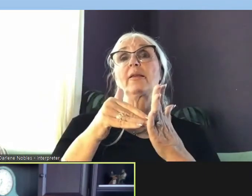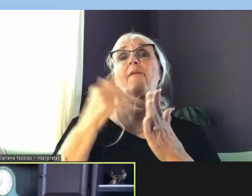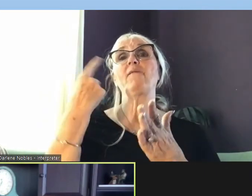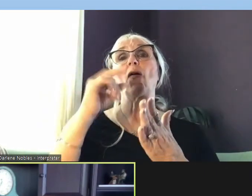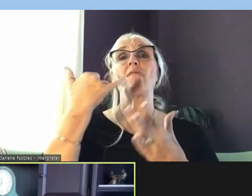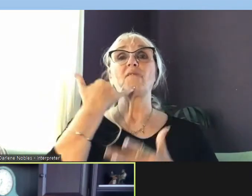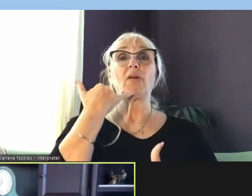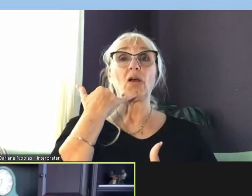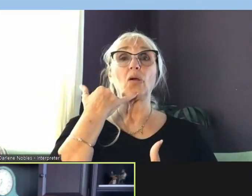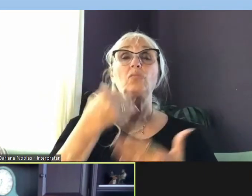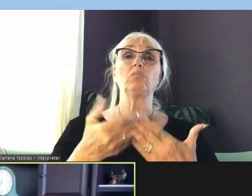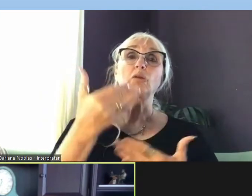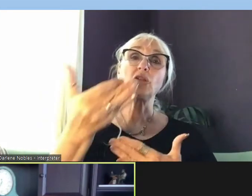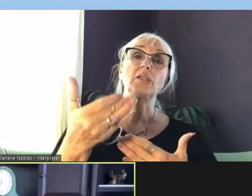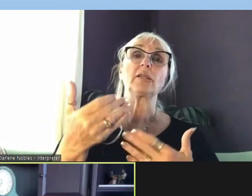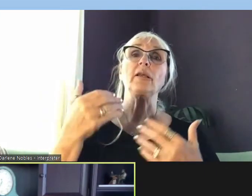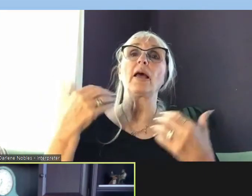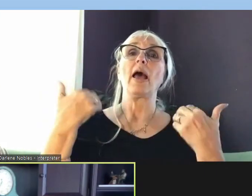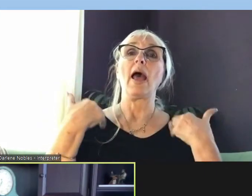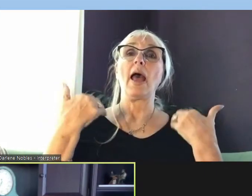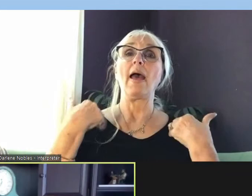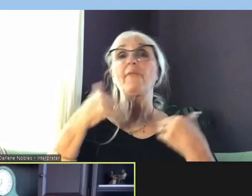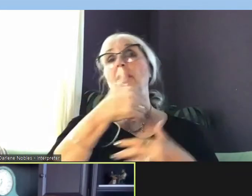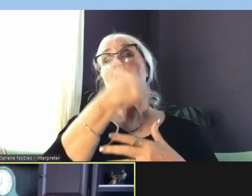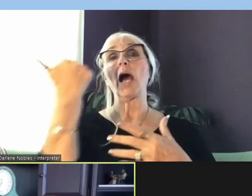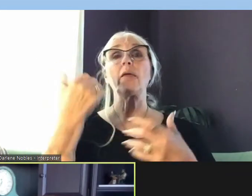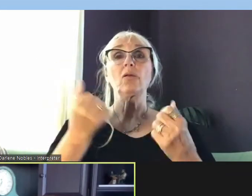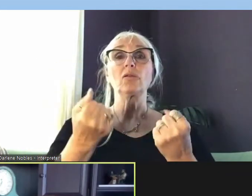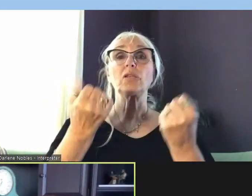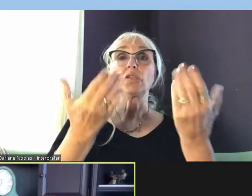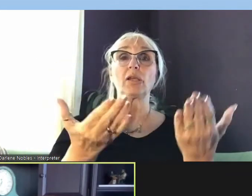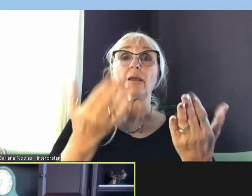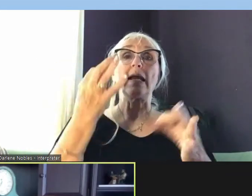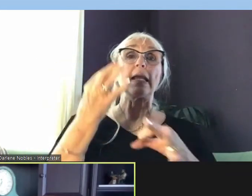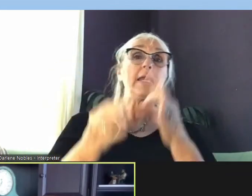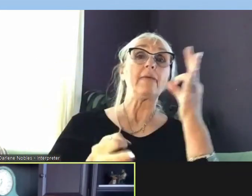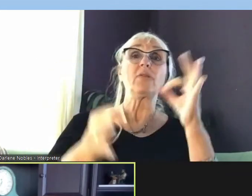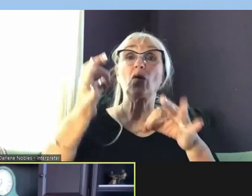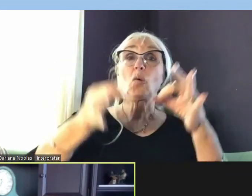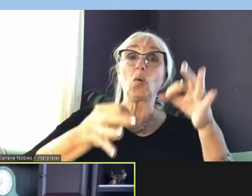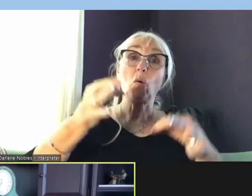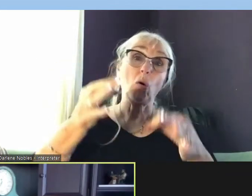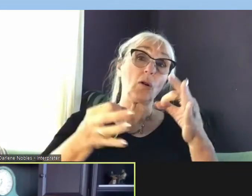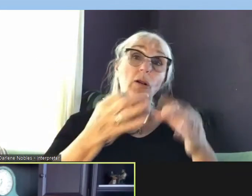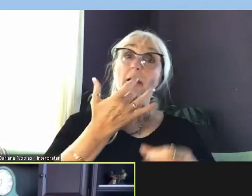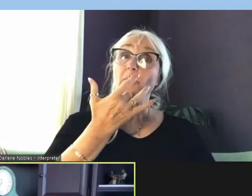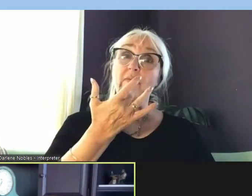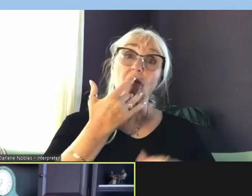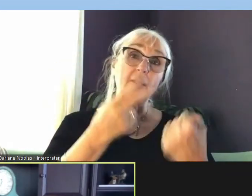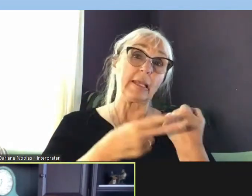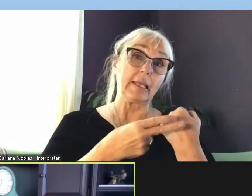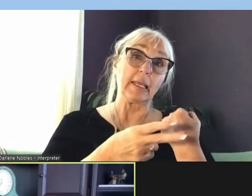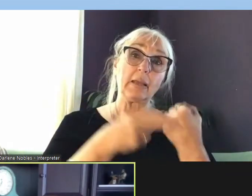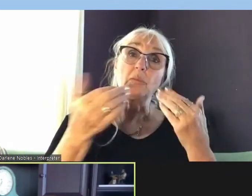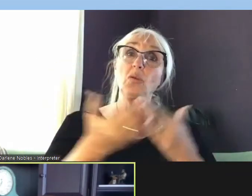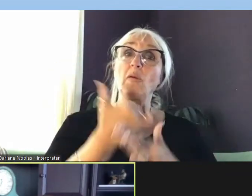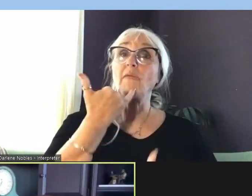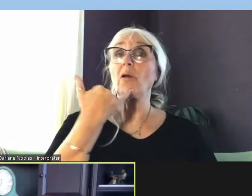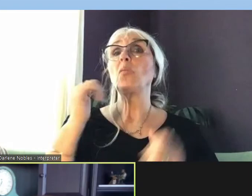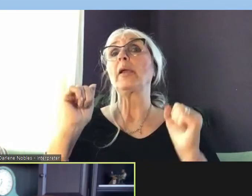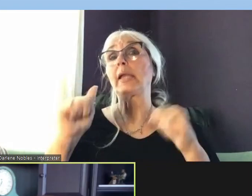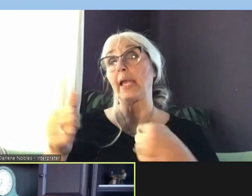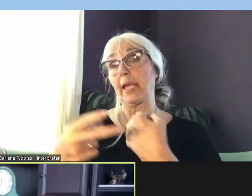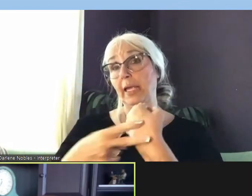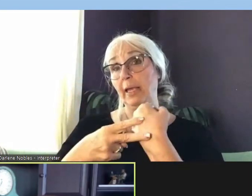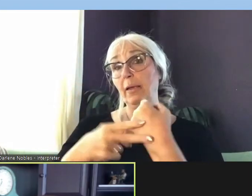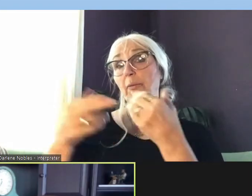purchases. I do have an alternate suggestion. If the court would not prefer to keep an inventory of new phones, we could keep an inventory of